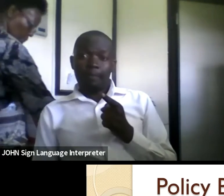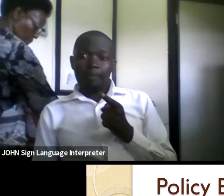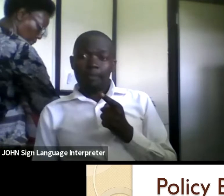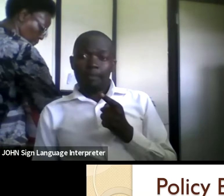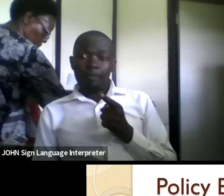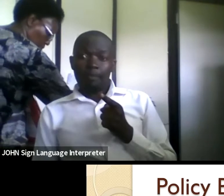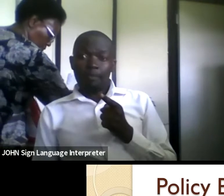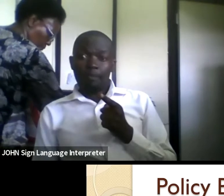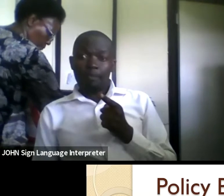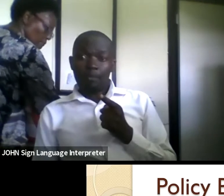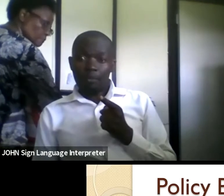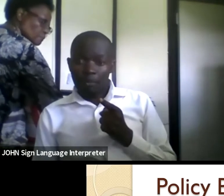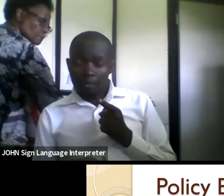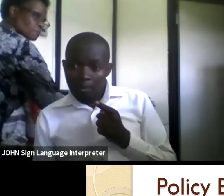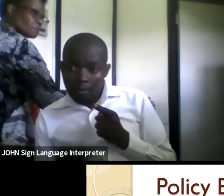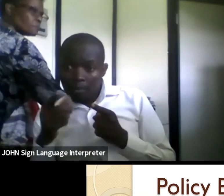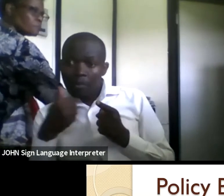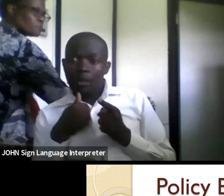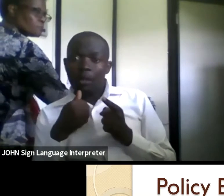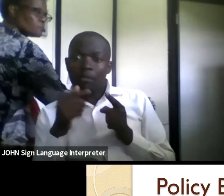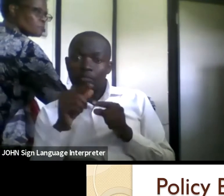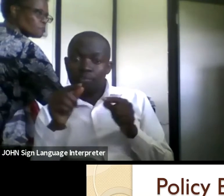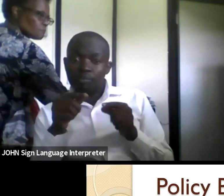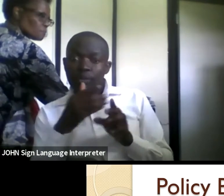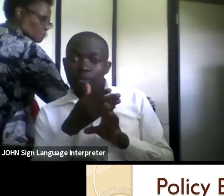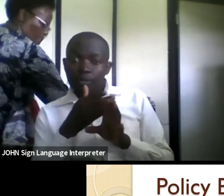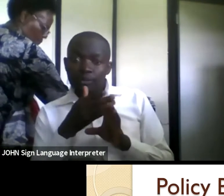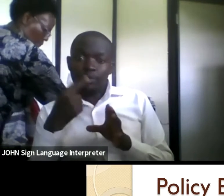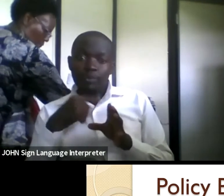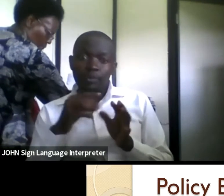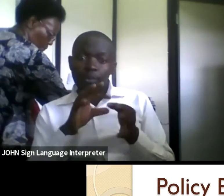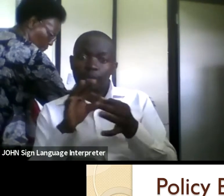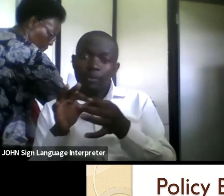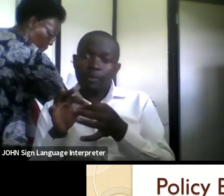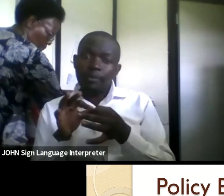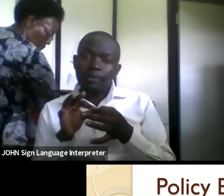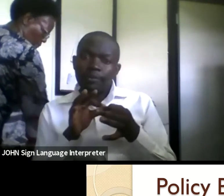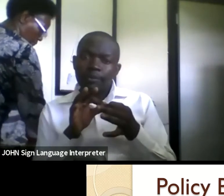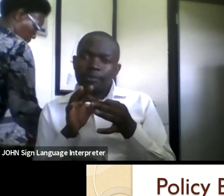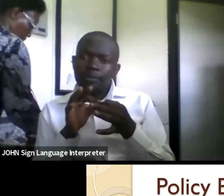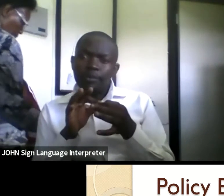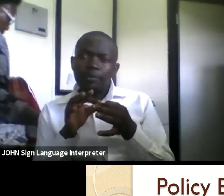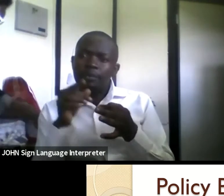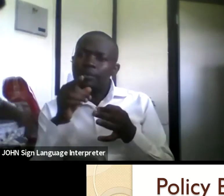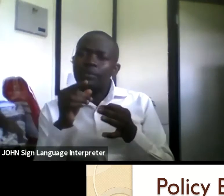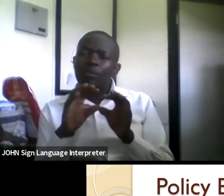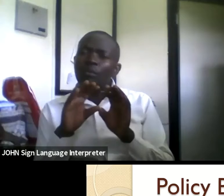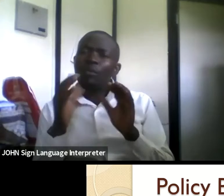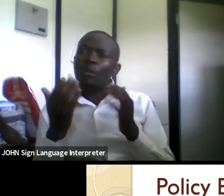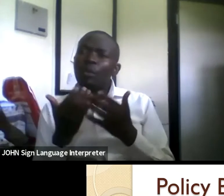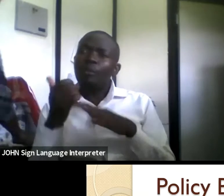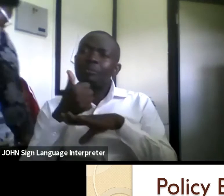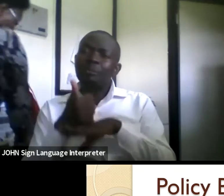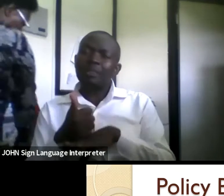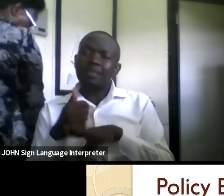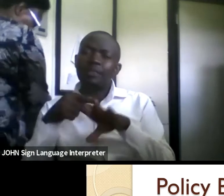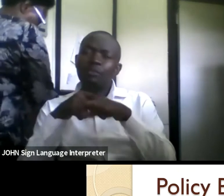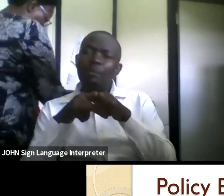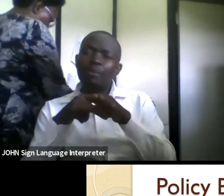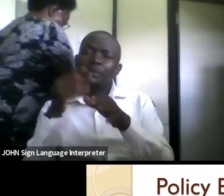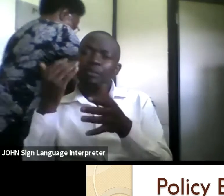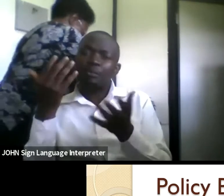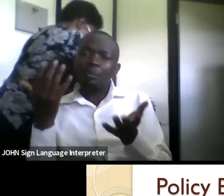Winky's presentation and when all the network people are saying, why is community-based rehabilitation absent in